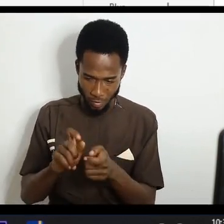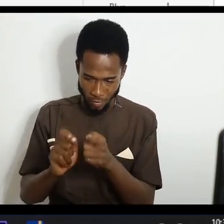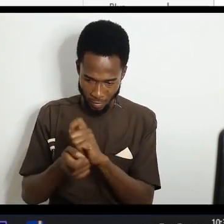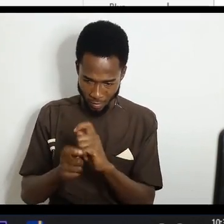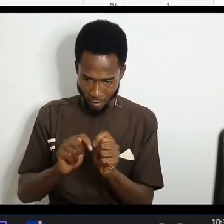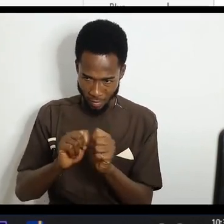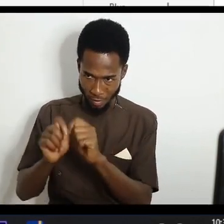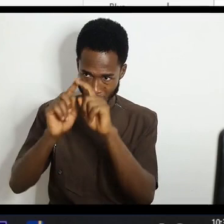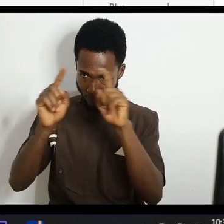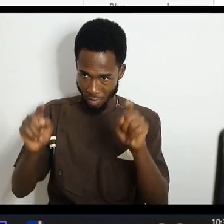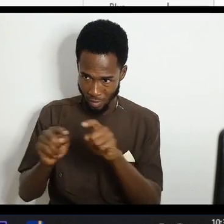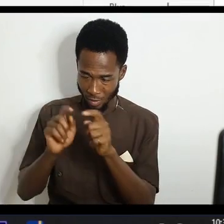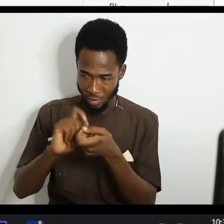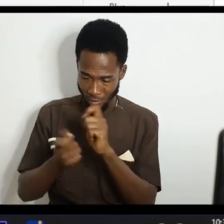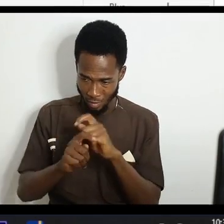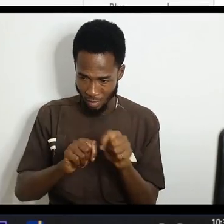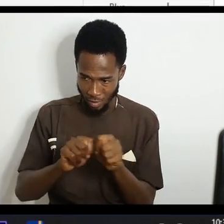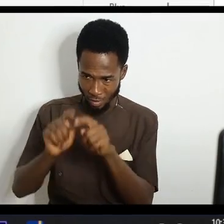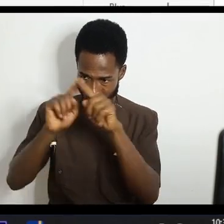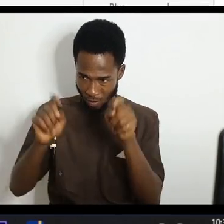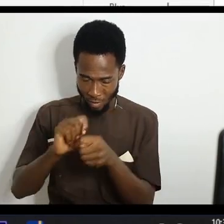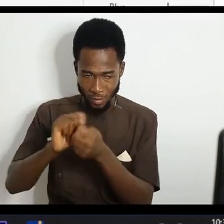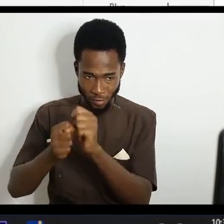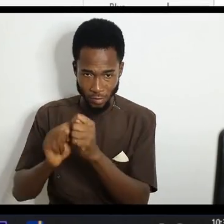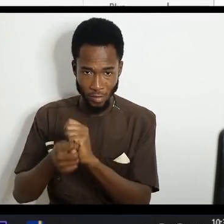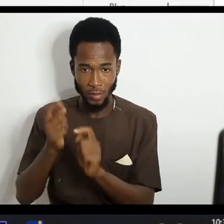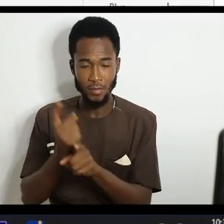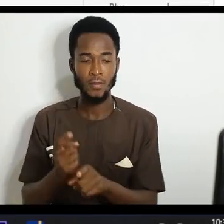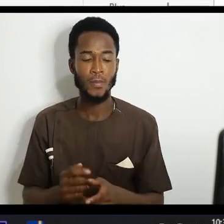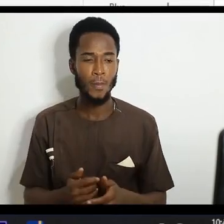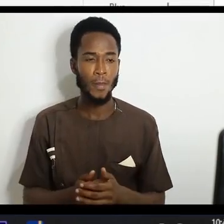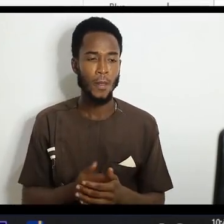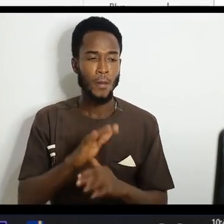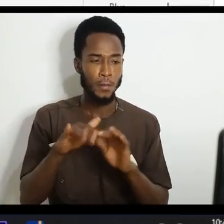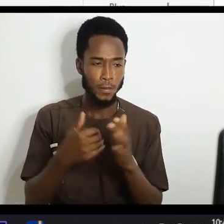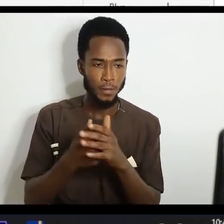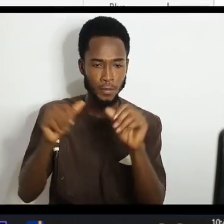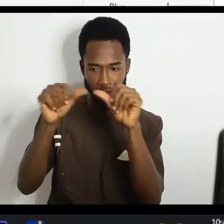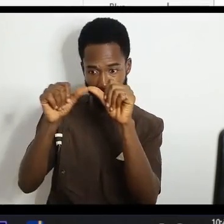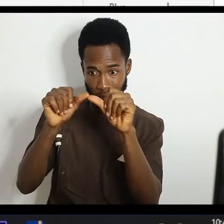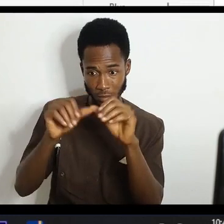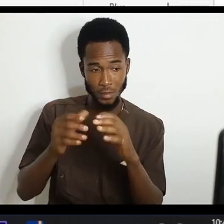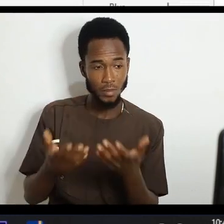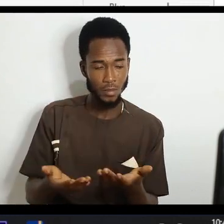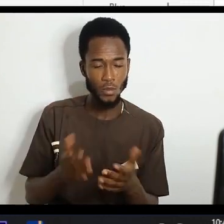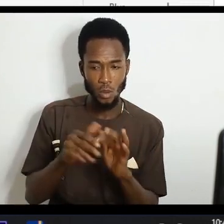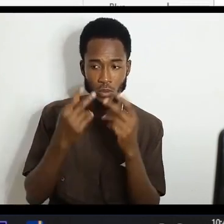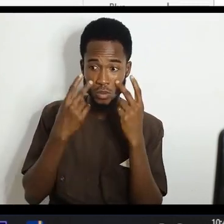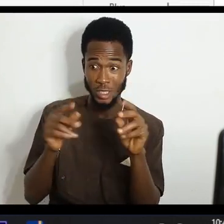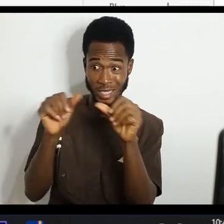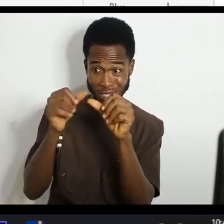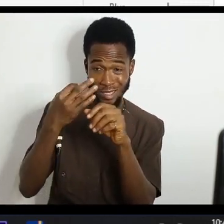changing. You see, okay, the size, you see the size